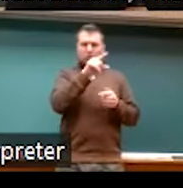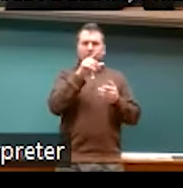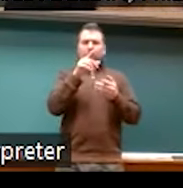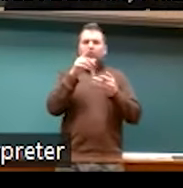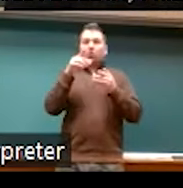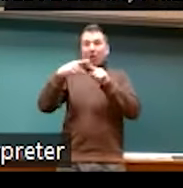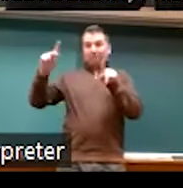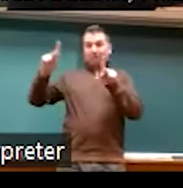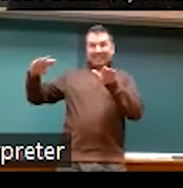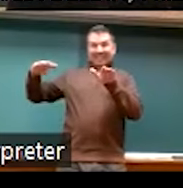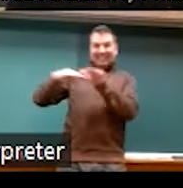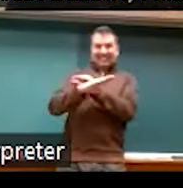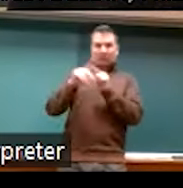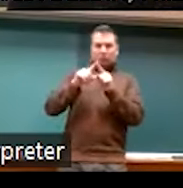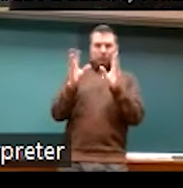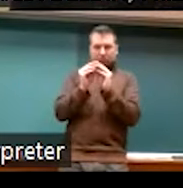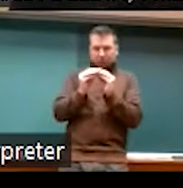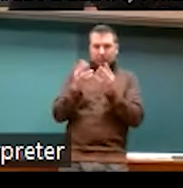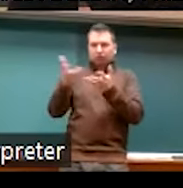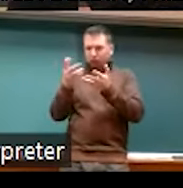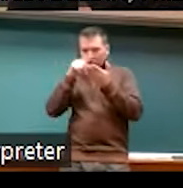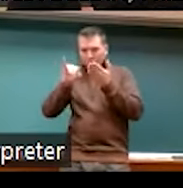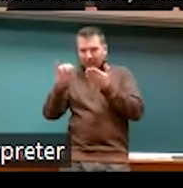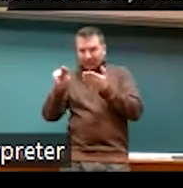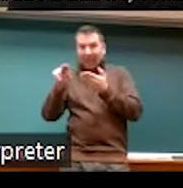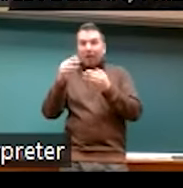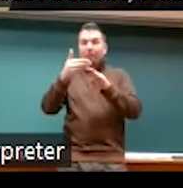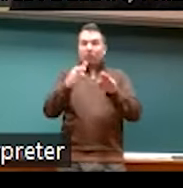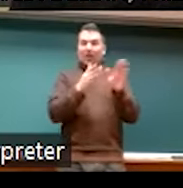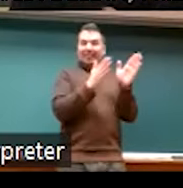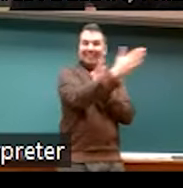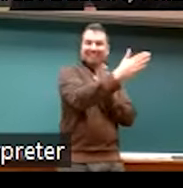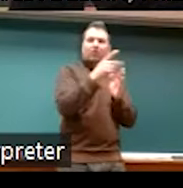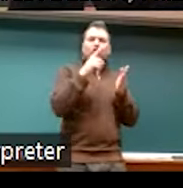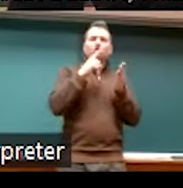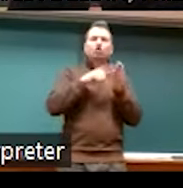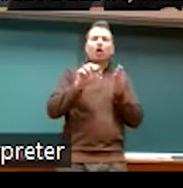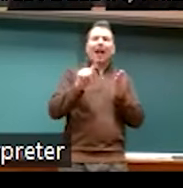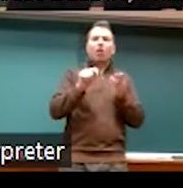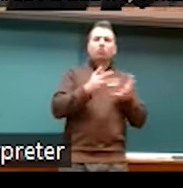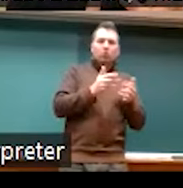did it go? We give them their own individualized feedback. And I said, well, how did it work for you? And she's like, oh my God, it worked